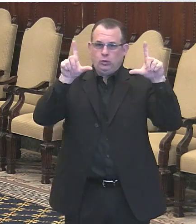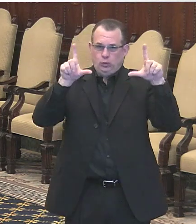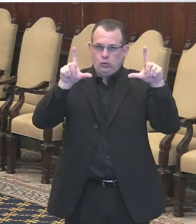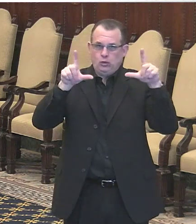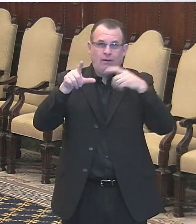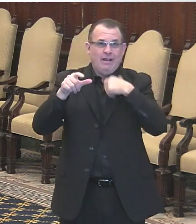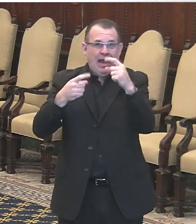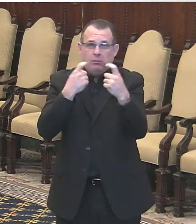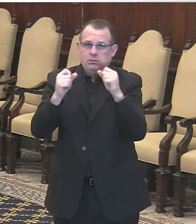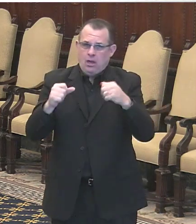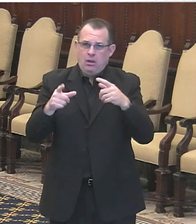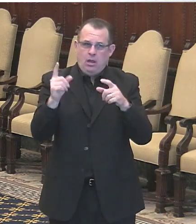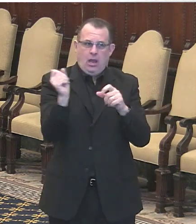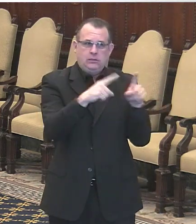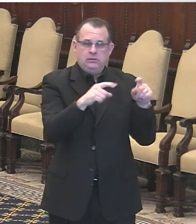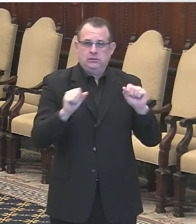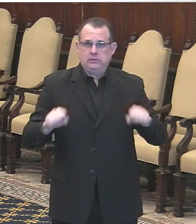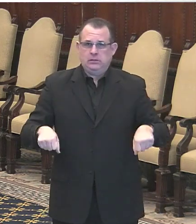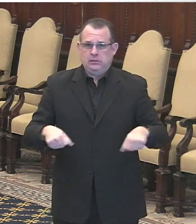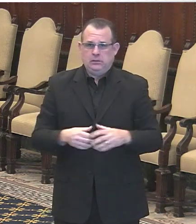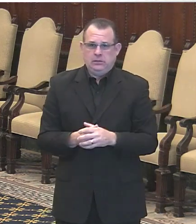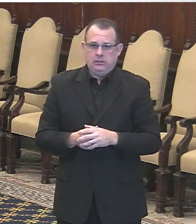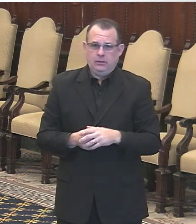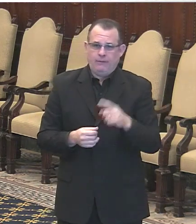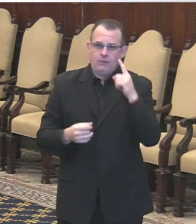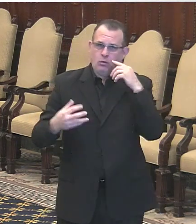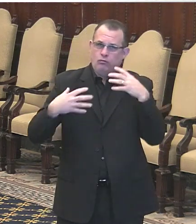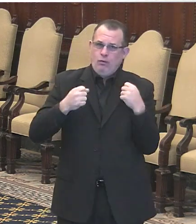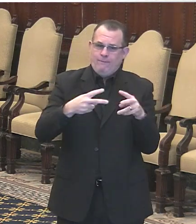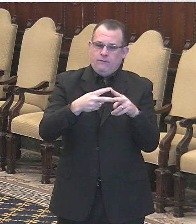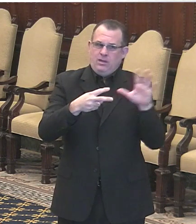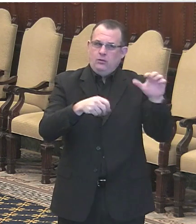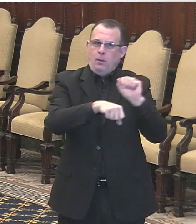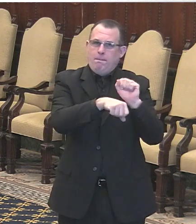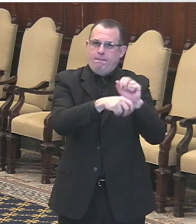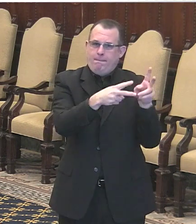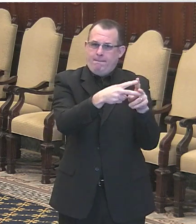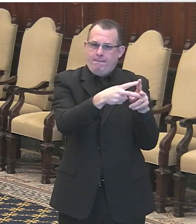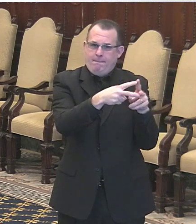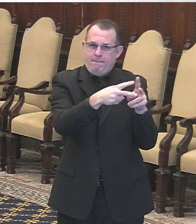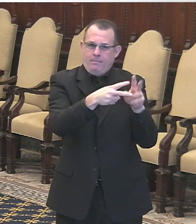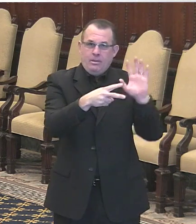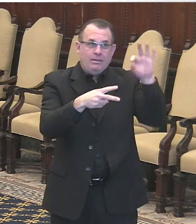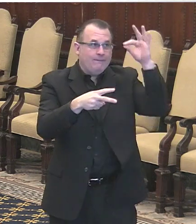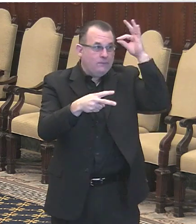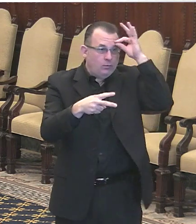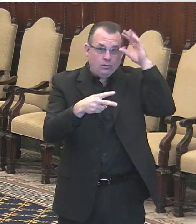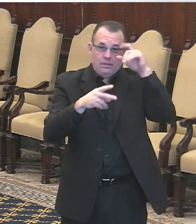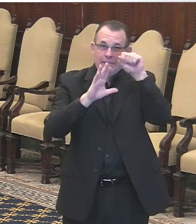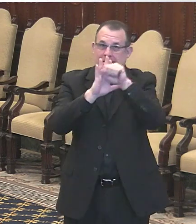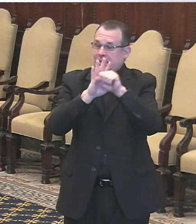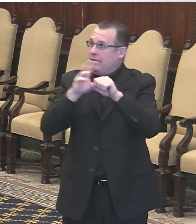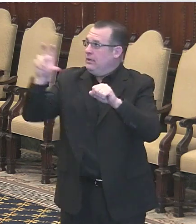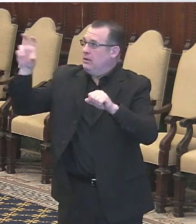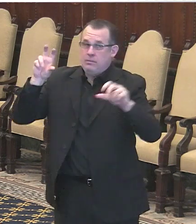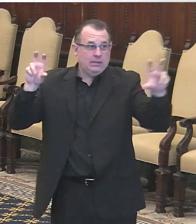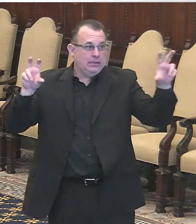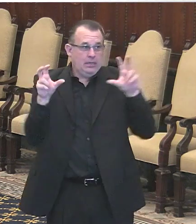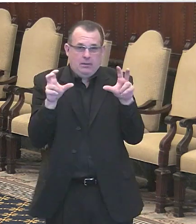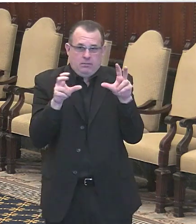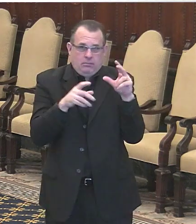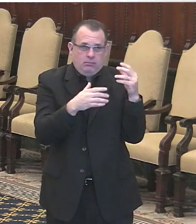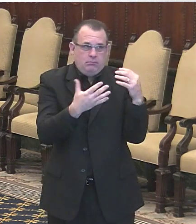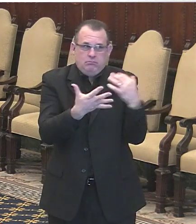are confident that we will be well positioned to take advantage of the resources that Washington and Harrisburg have provided to help us manage through this